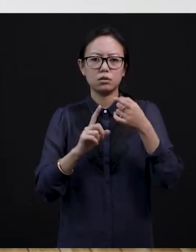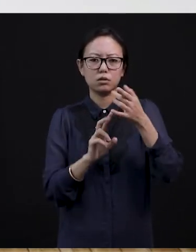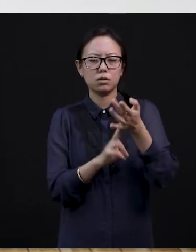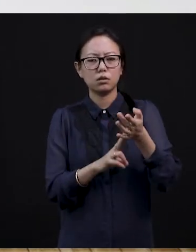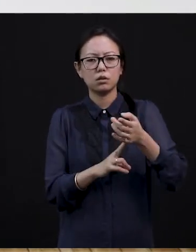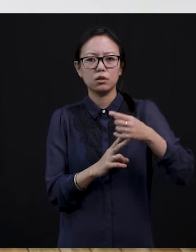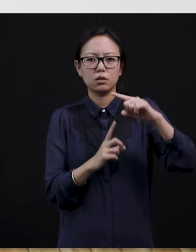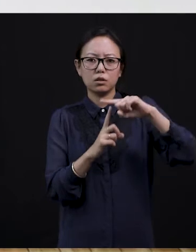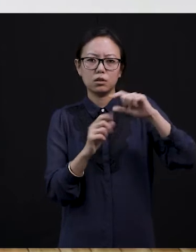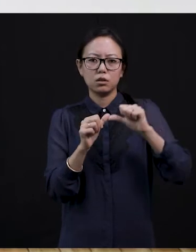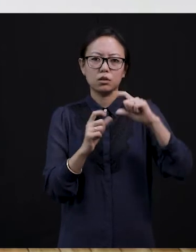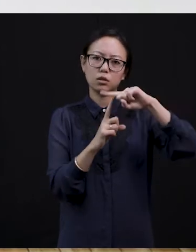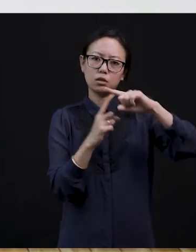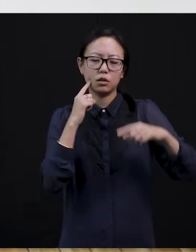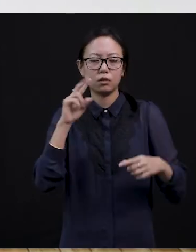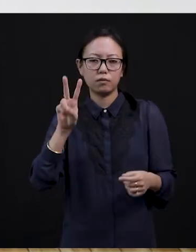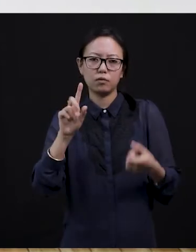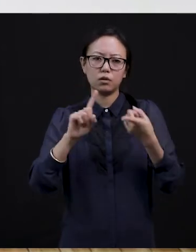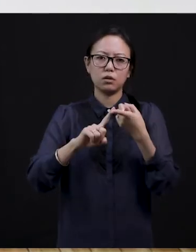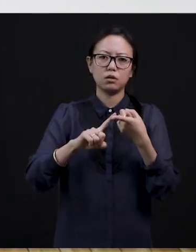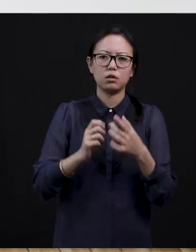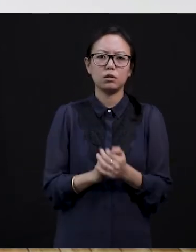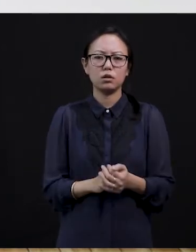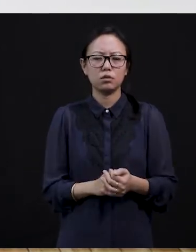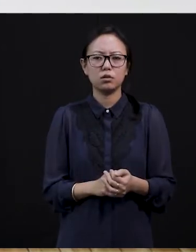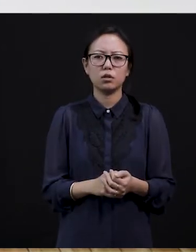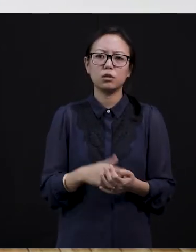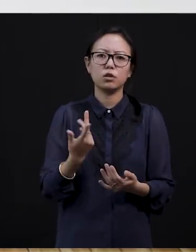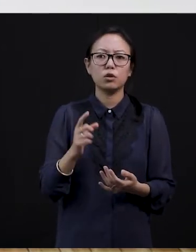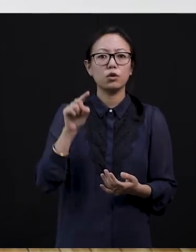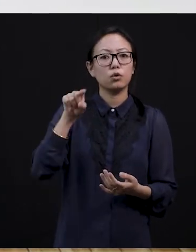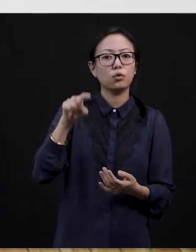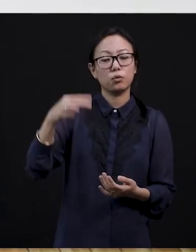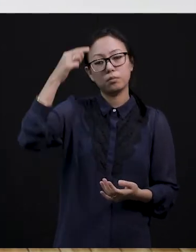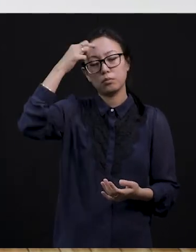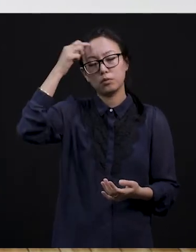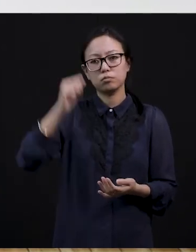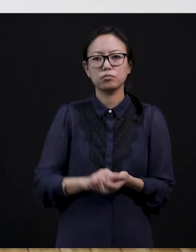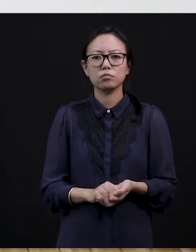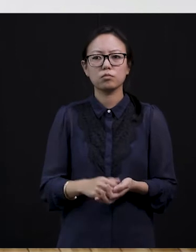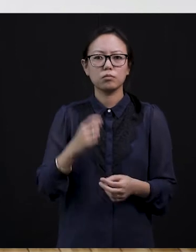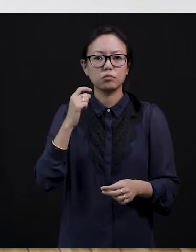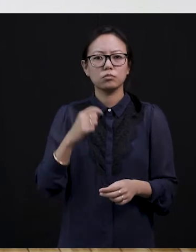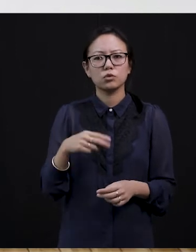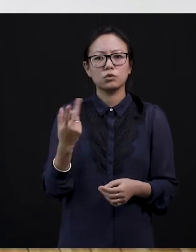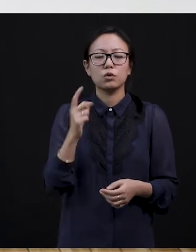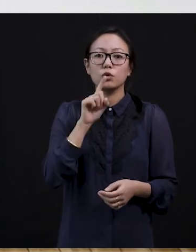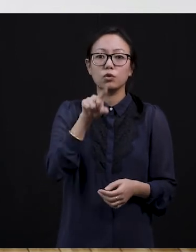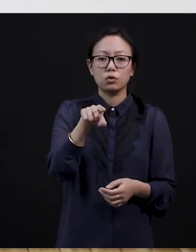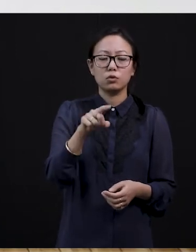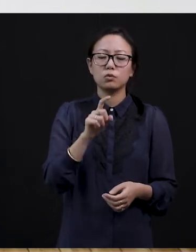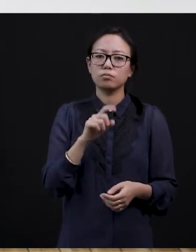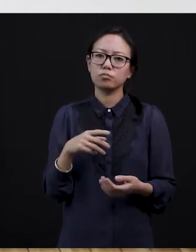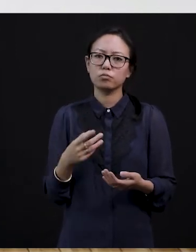action towards me. If I say I am not happy with your work, I'm not going to elect you the next time. So accountability is there